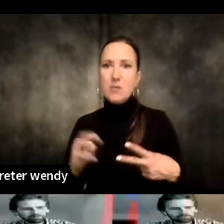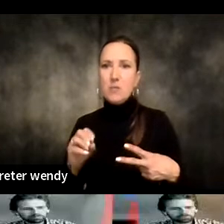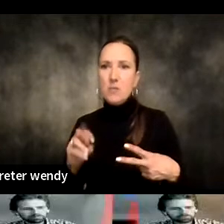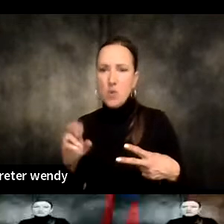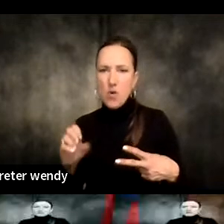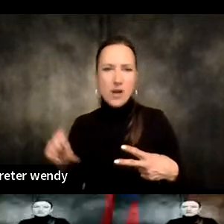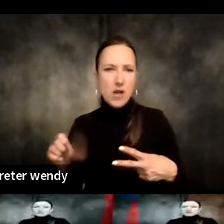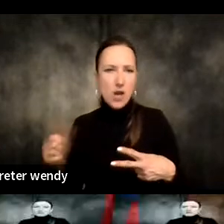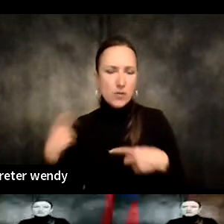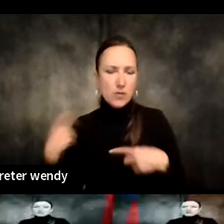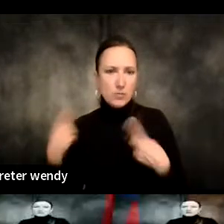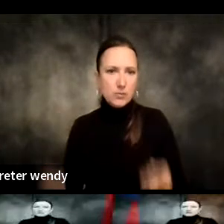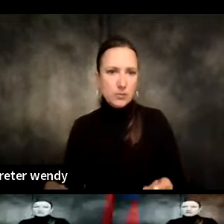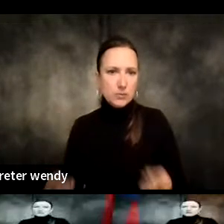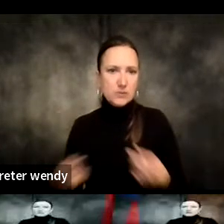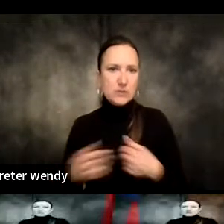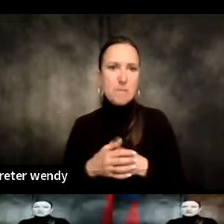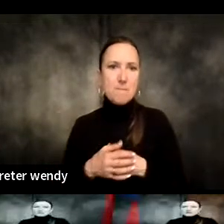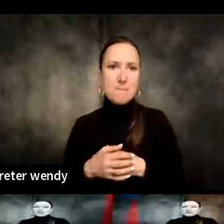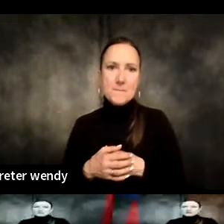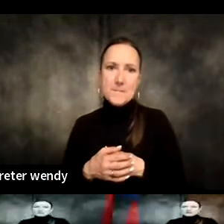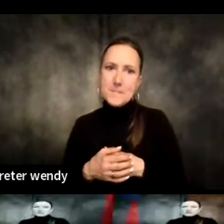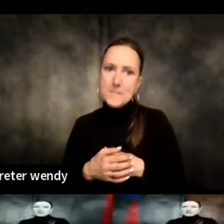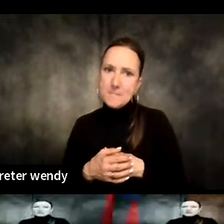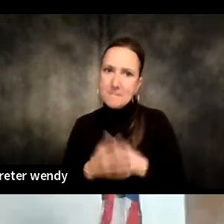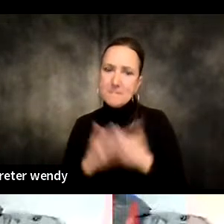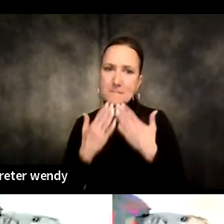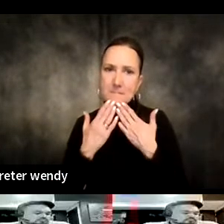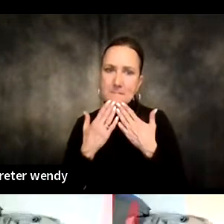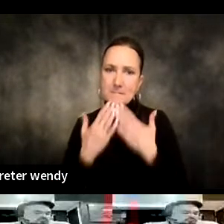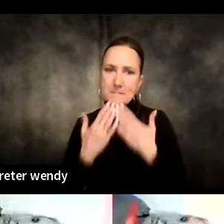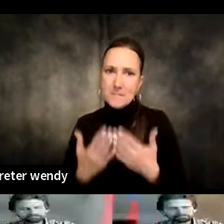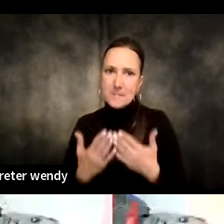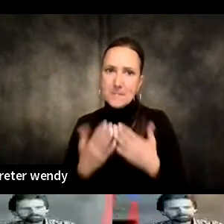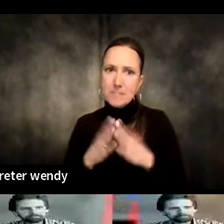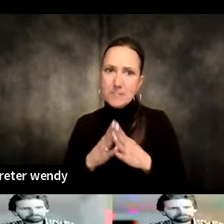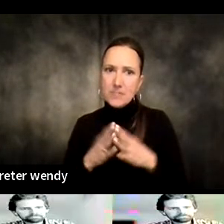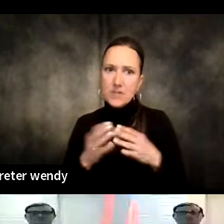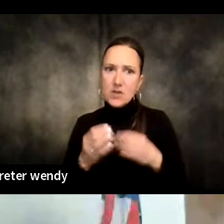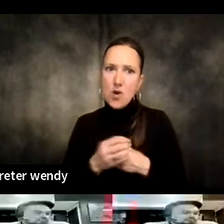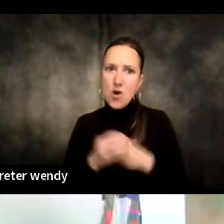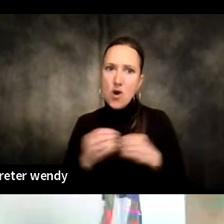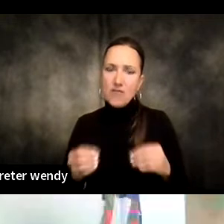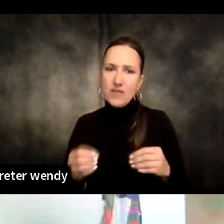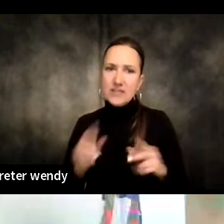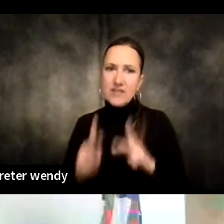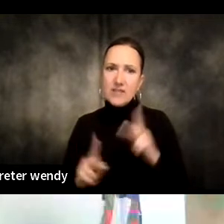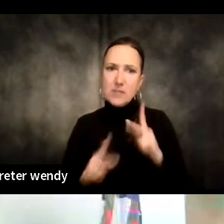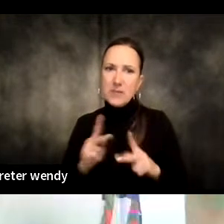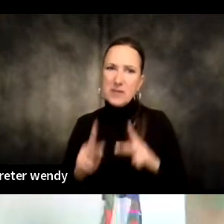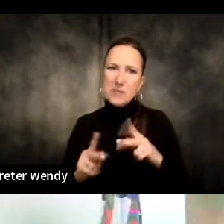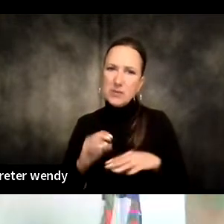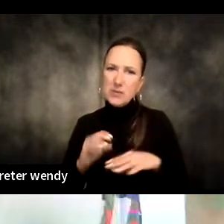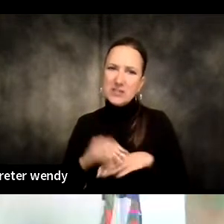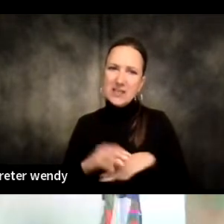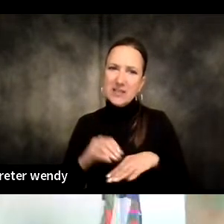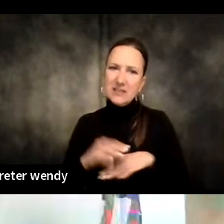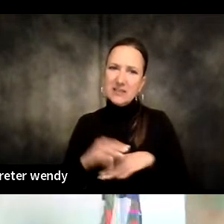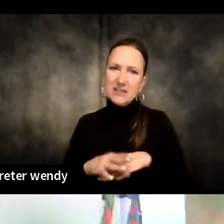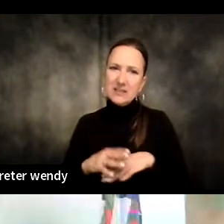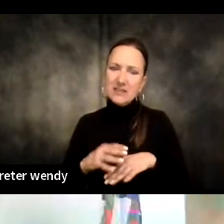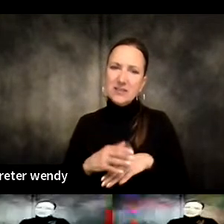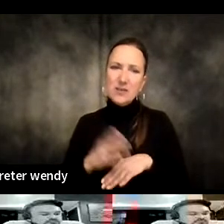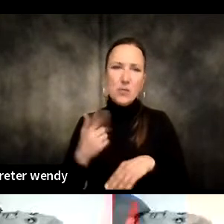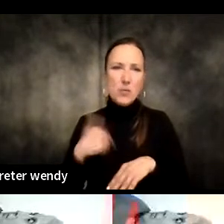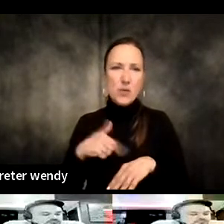had over a number of years. So we thank you. The Office of the People's Counsel is your utility